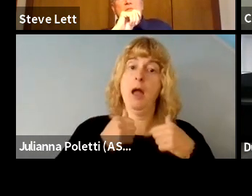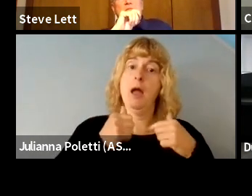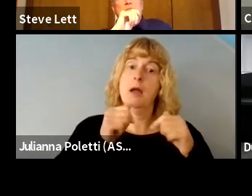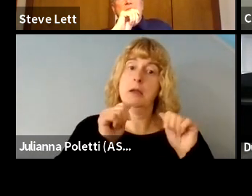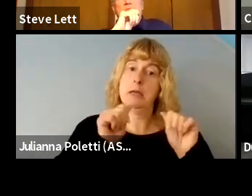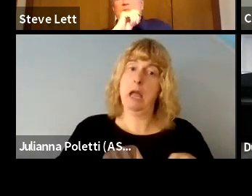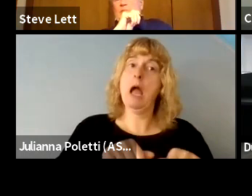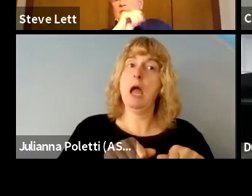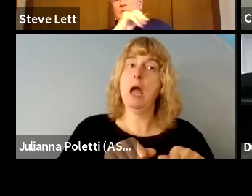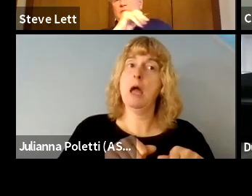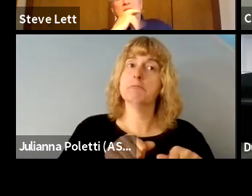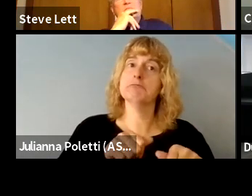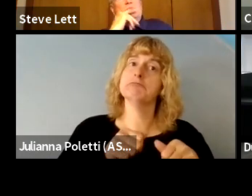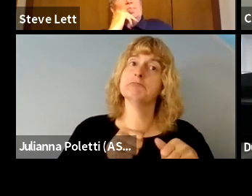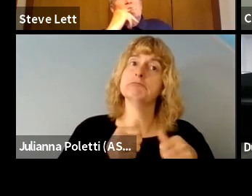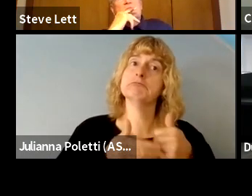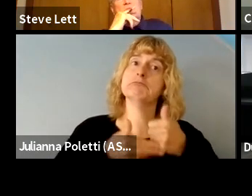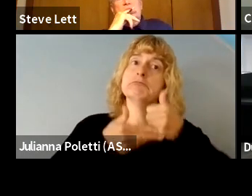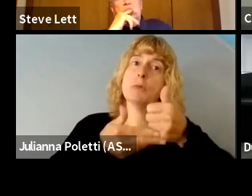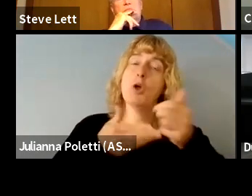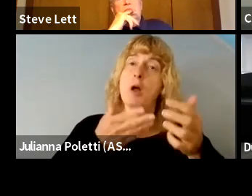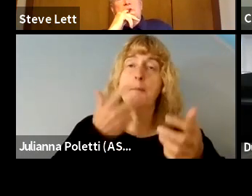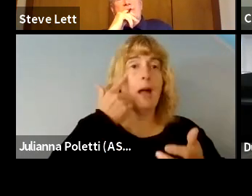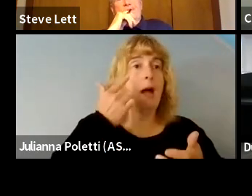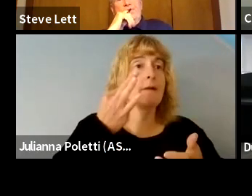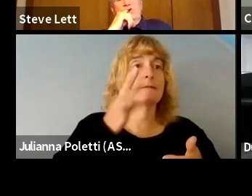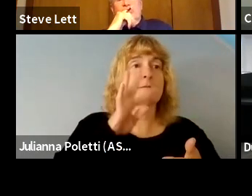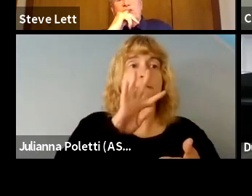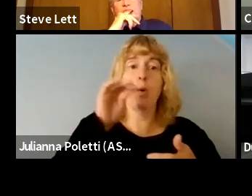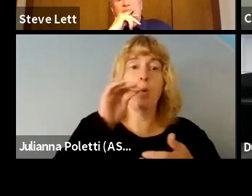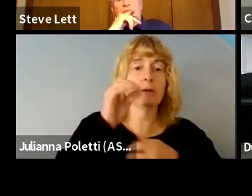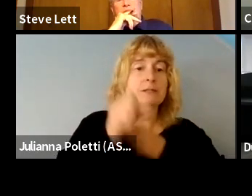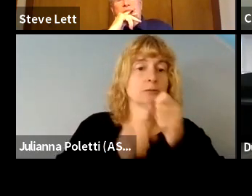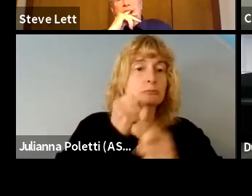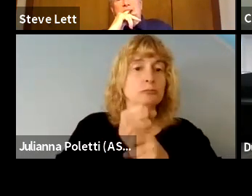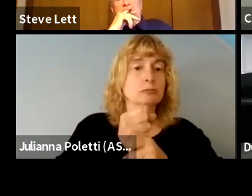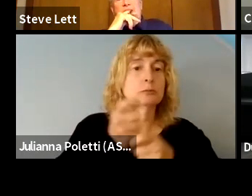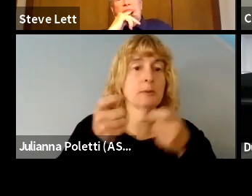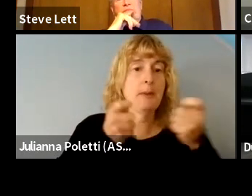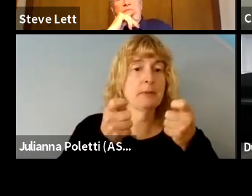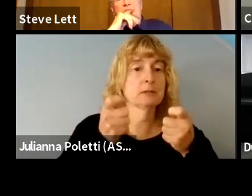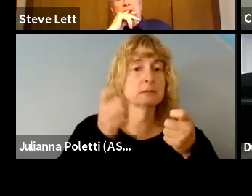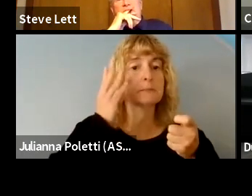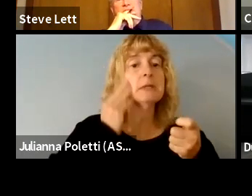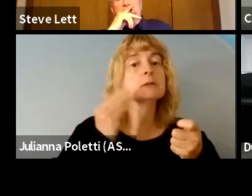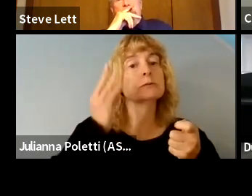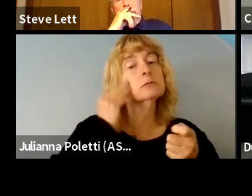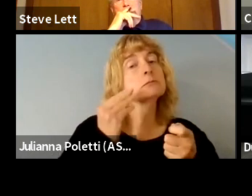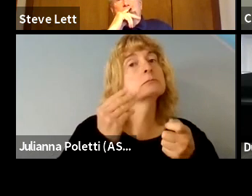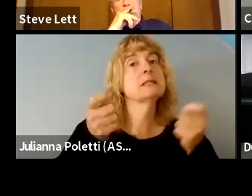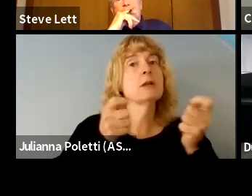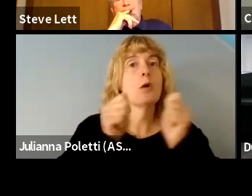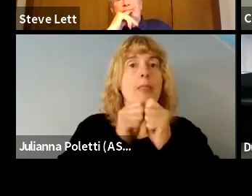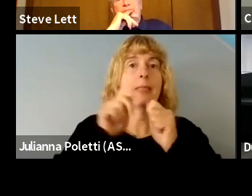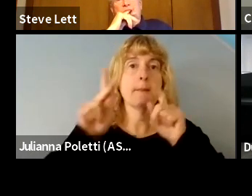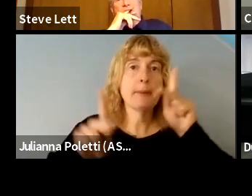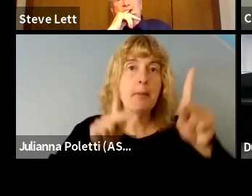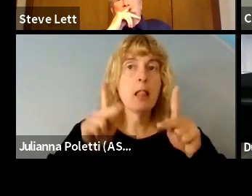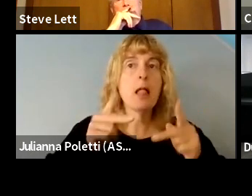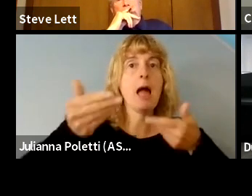my almost 40 years of management experience, dealing with people and hiring people,